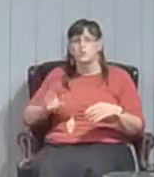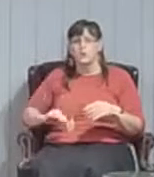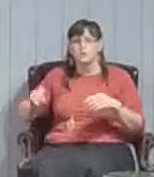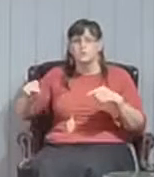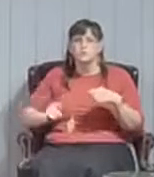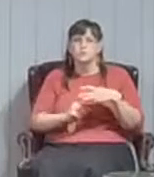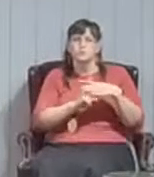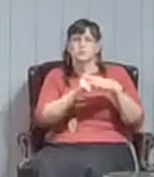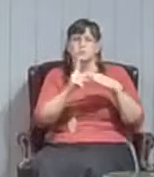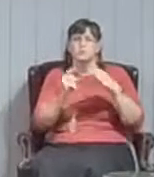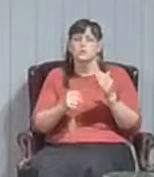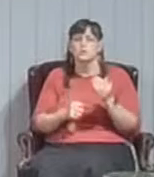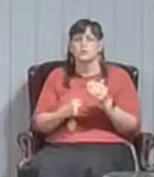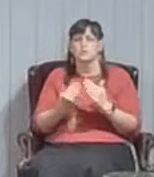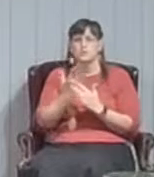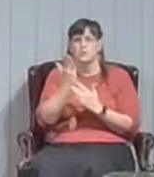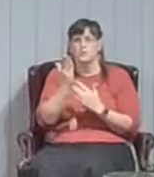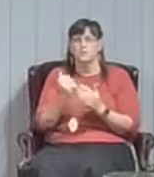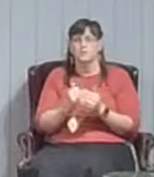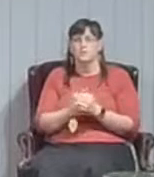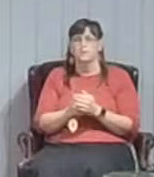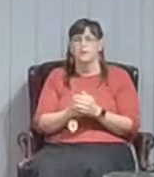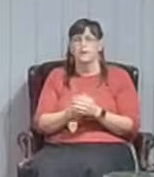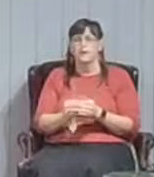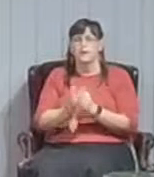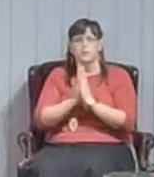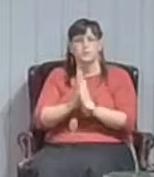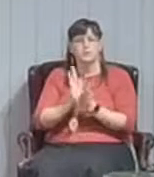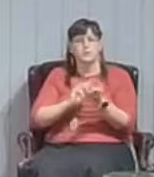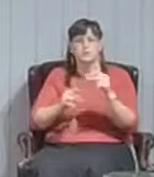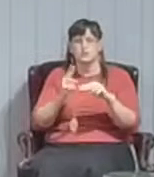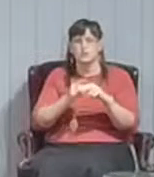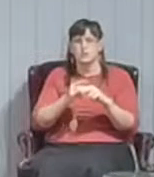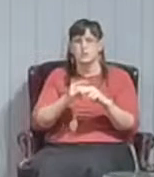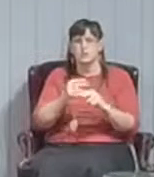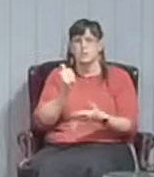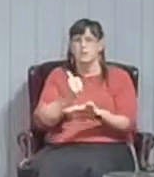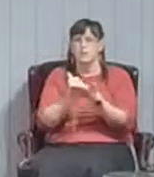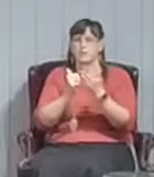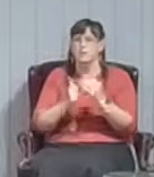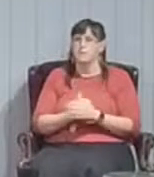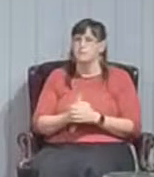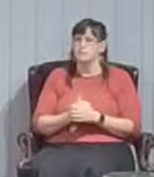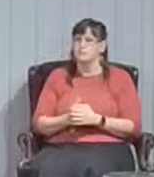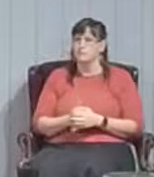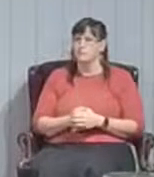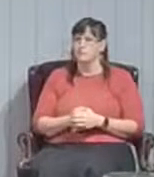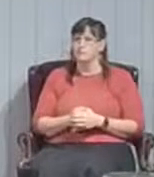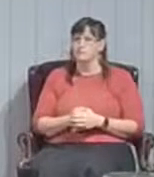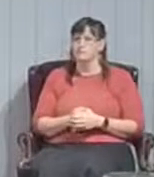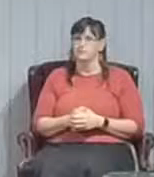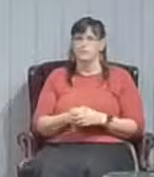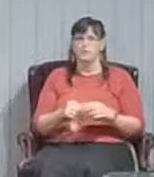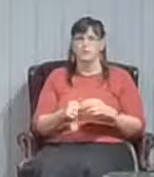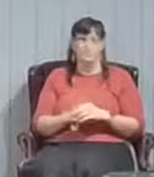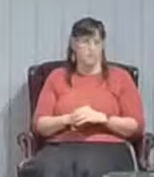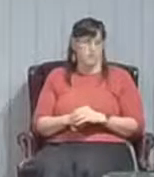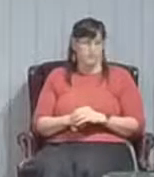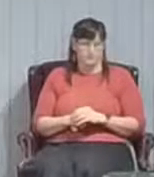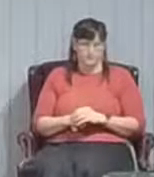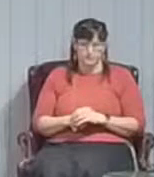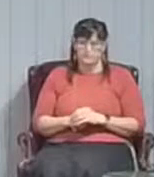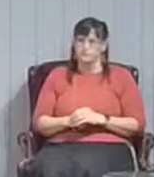as possible can show this evening. Father, I pray tonight in Jesus' name, amen. I'll ask you to be seated this